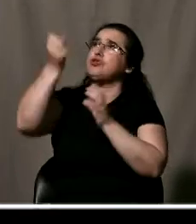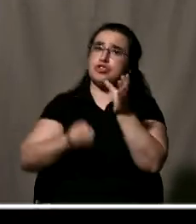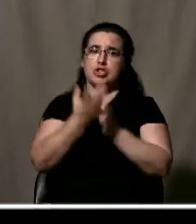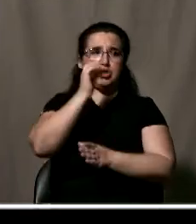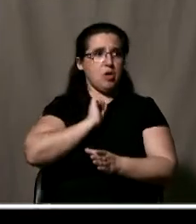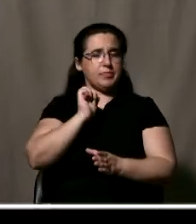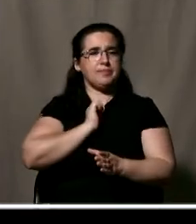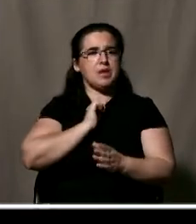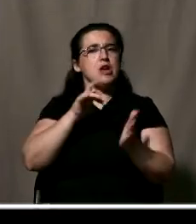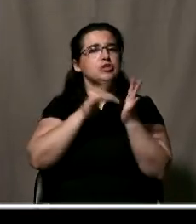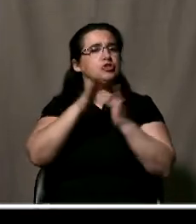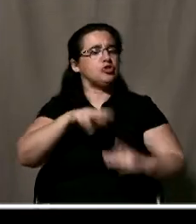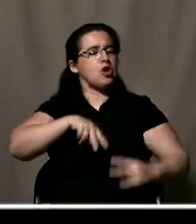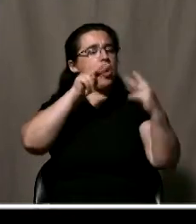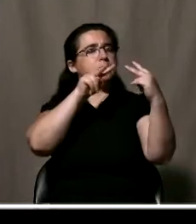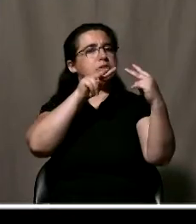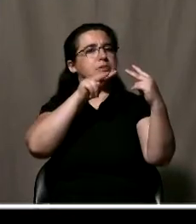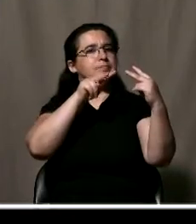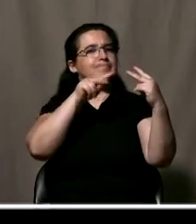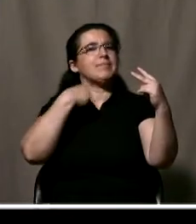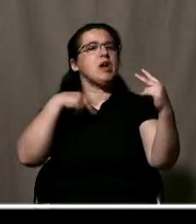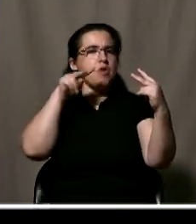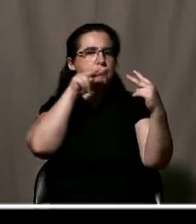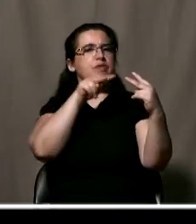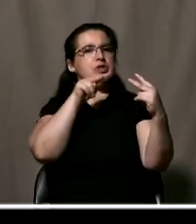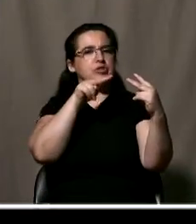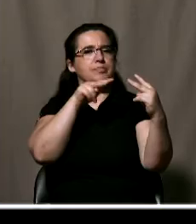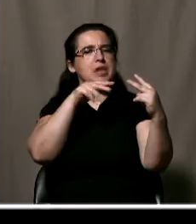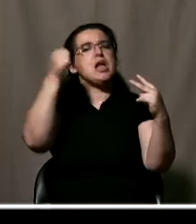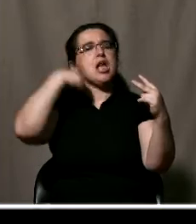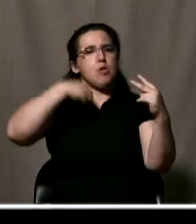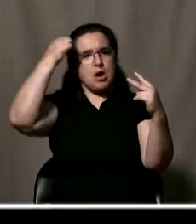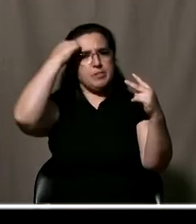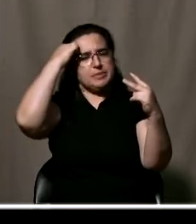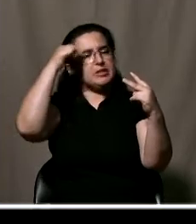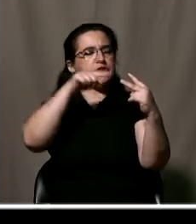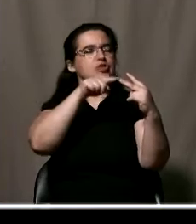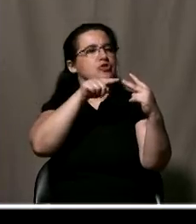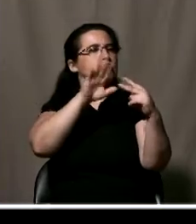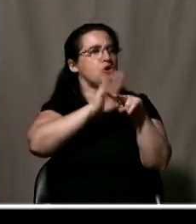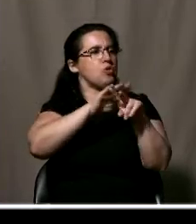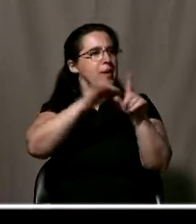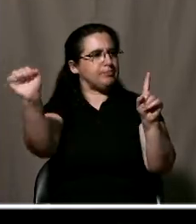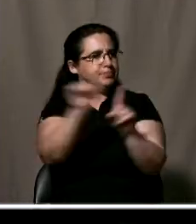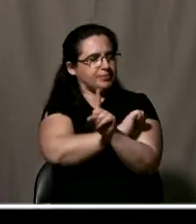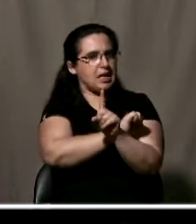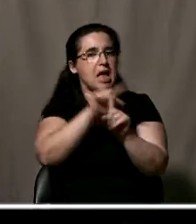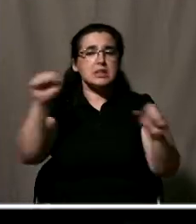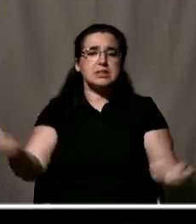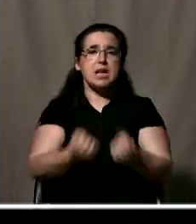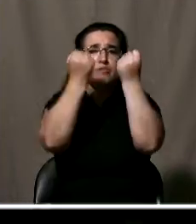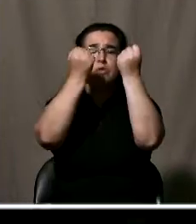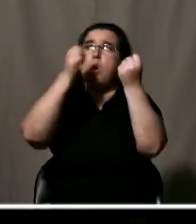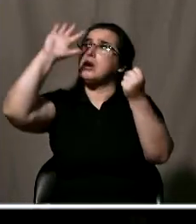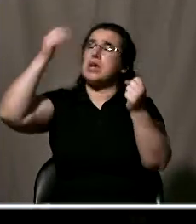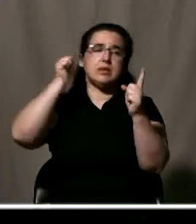vejo quando olho para Jesus? I see that Jesus redeemed me. Eu vejo que Jesus me redimiu. That he saved me by his grace. Que ele me salvou pela sua graça. What